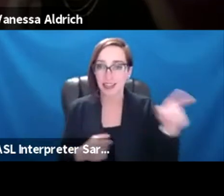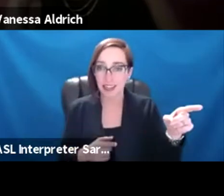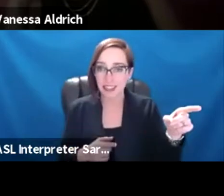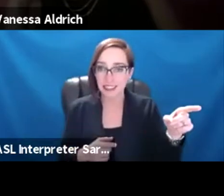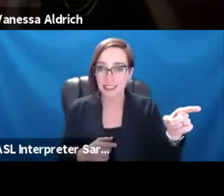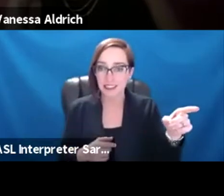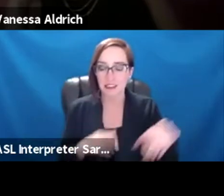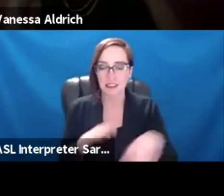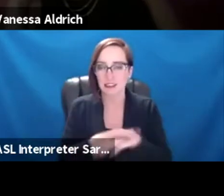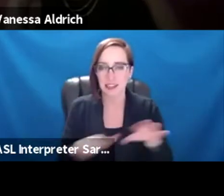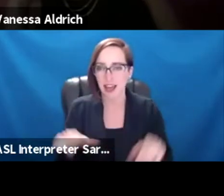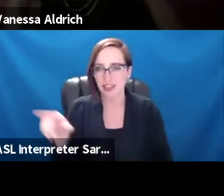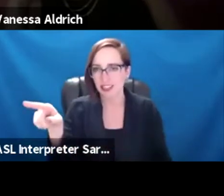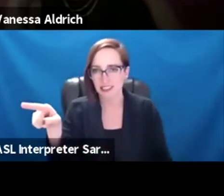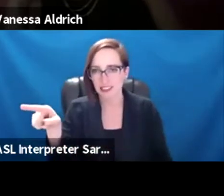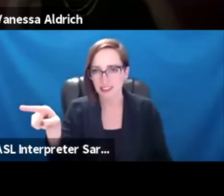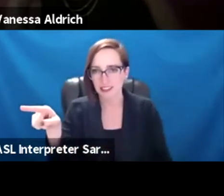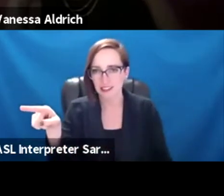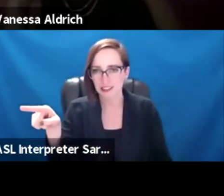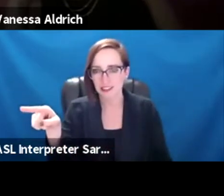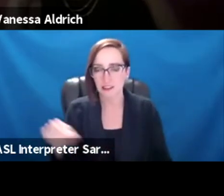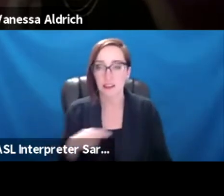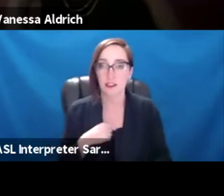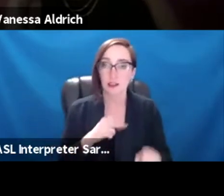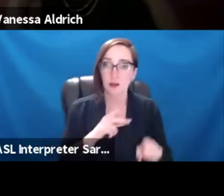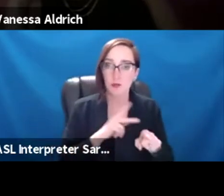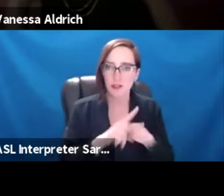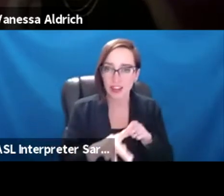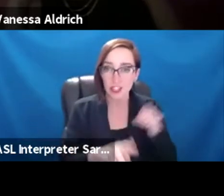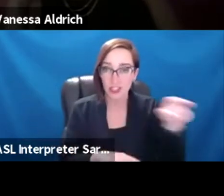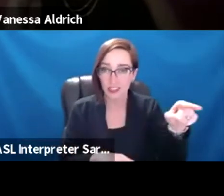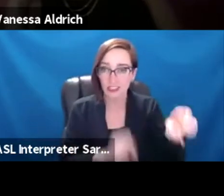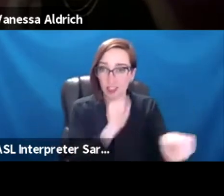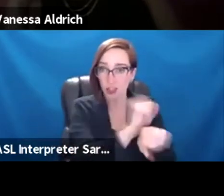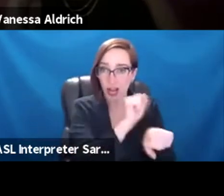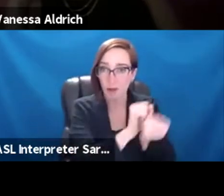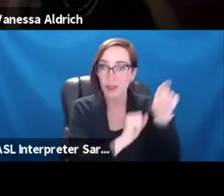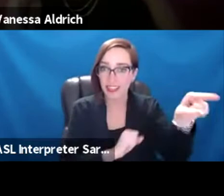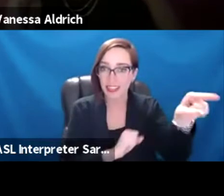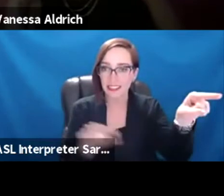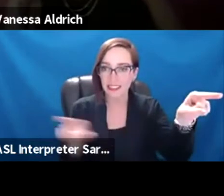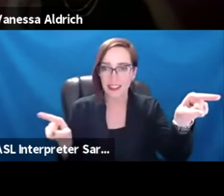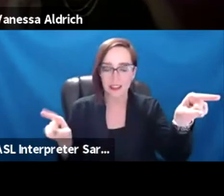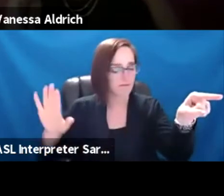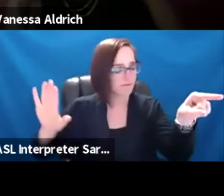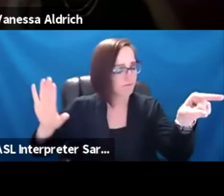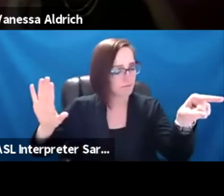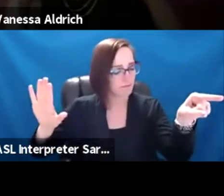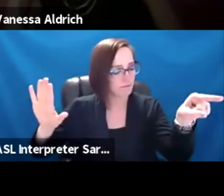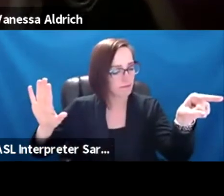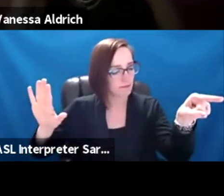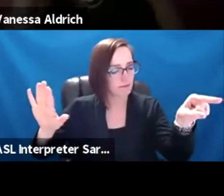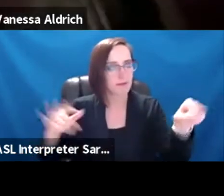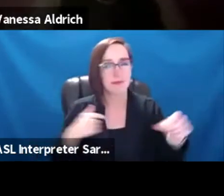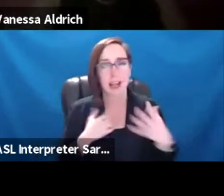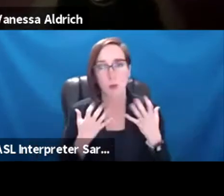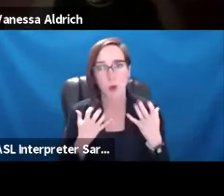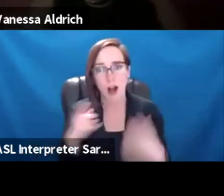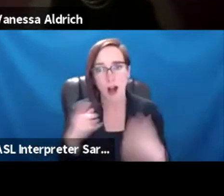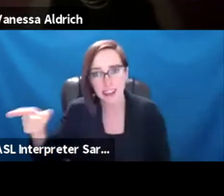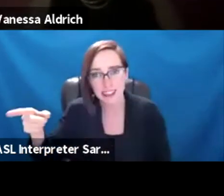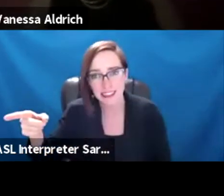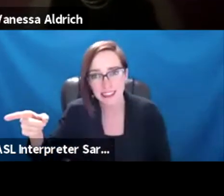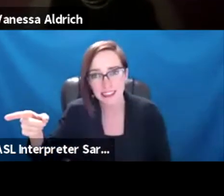this profession rather than the dream one, but there's a grieving in there for not having